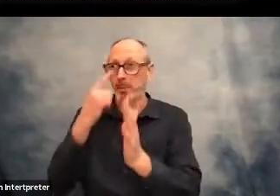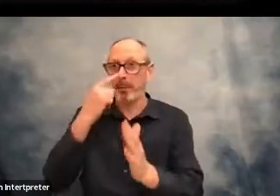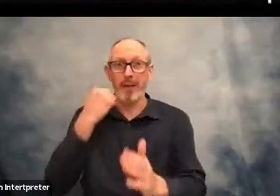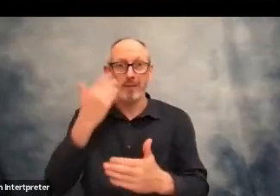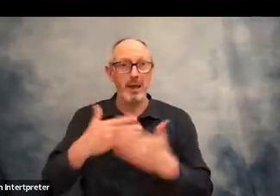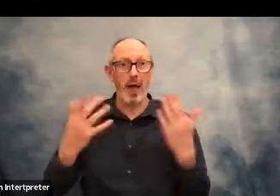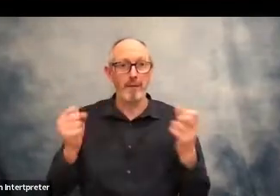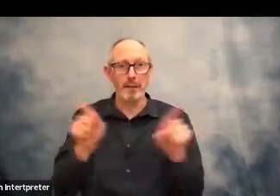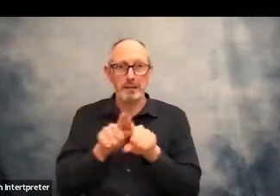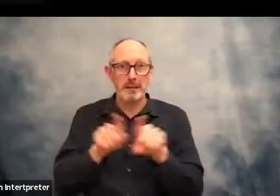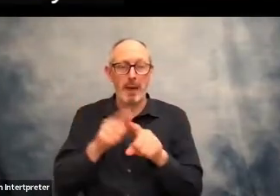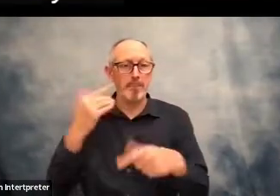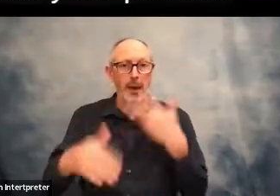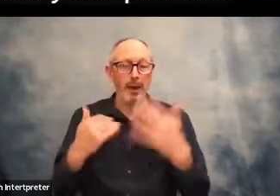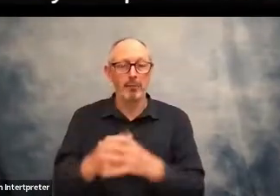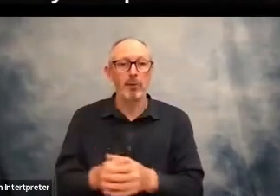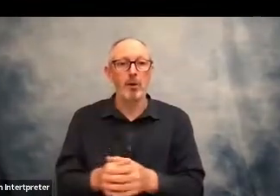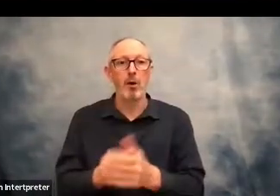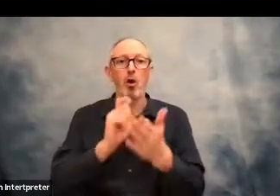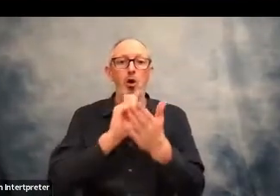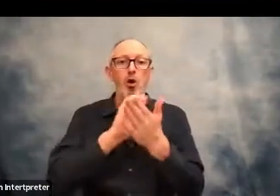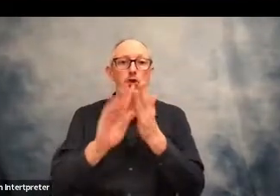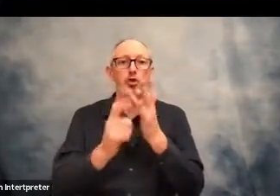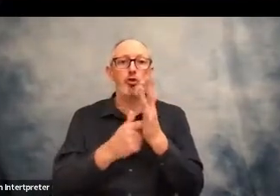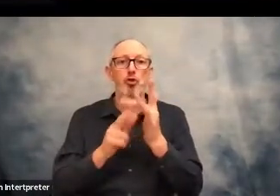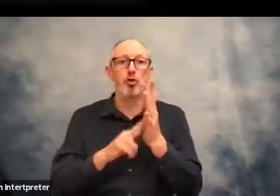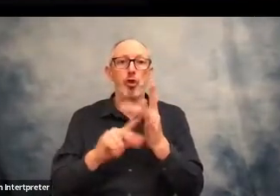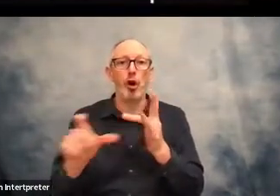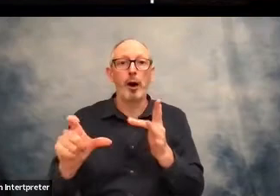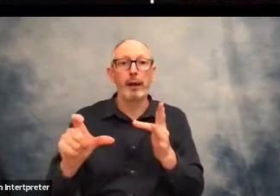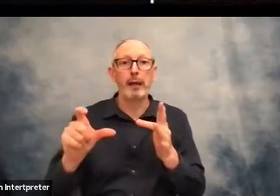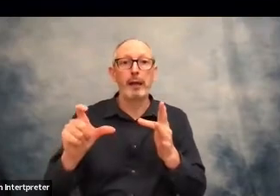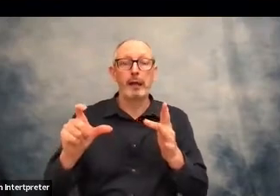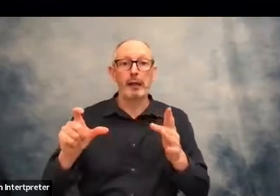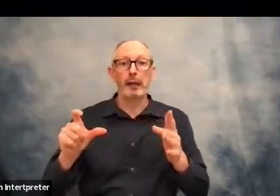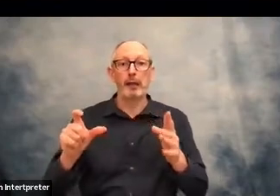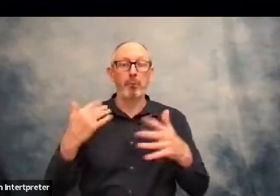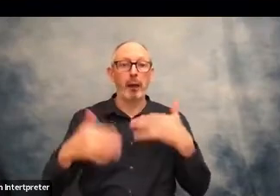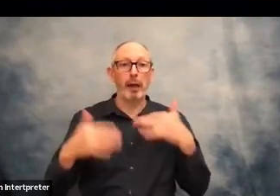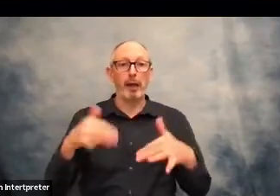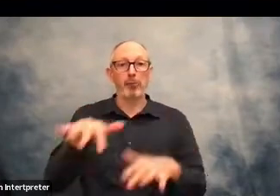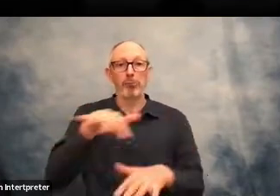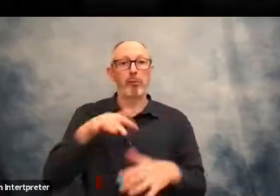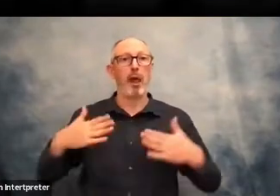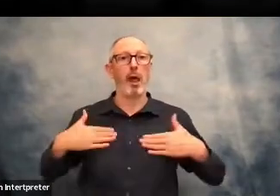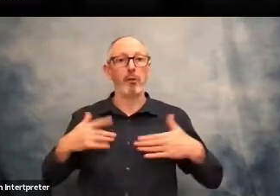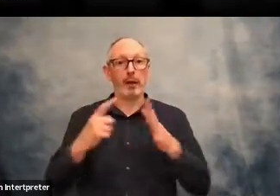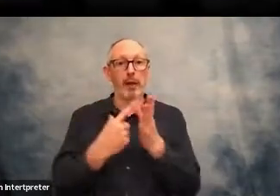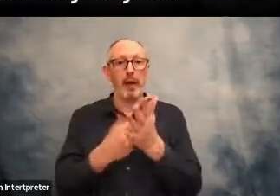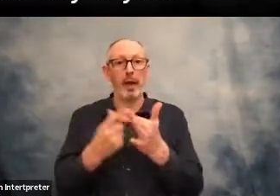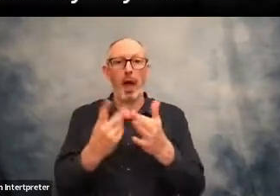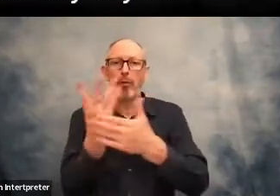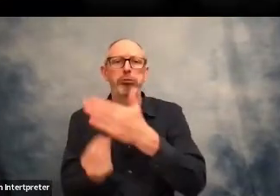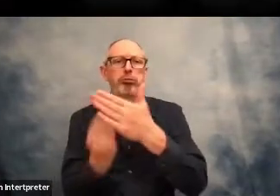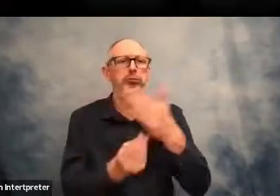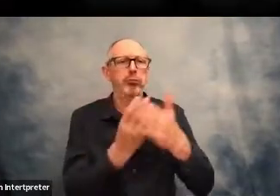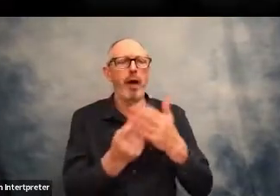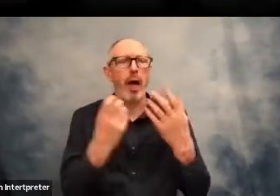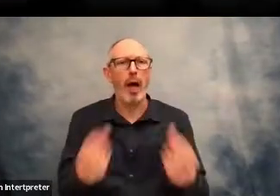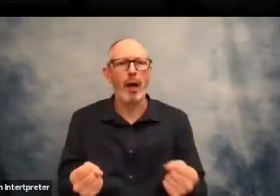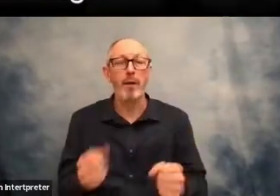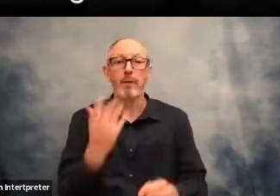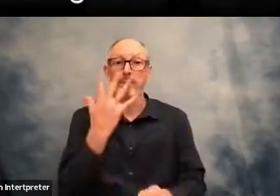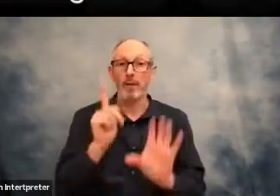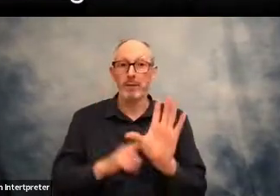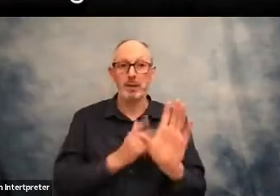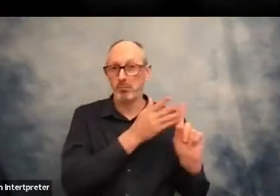healthcare space has more gaps than your private health cover, and these are some points to illustrate why. After my 5-year recovery, I decided